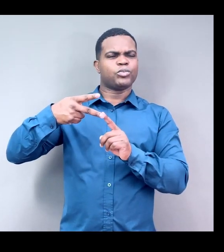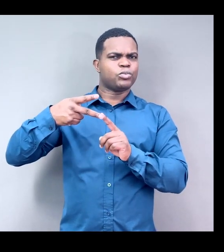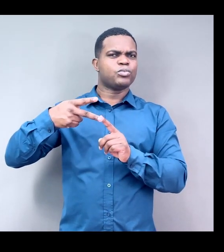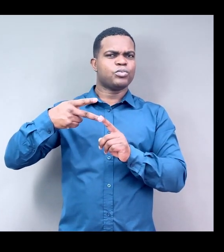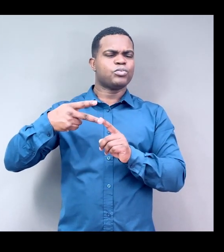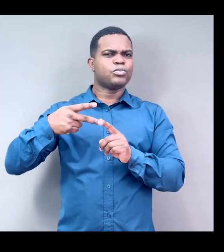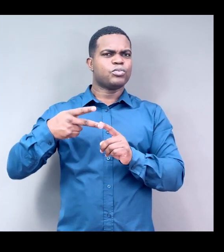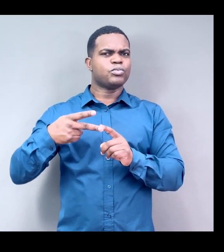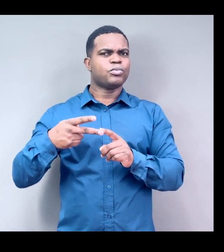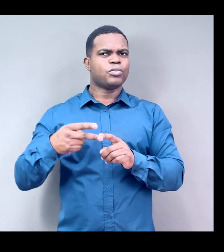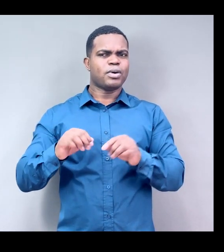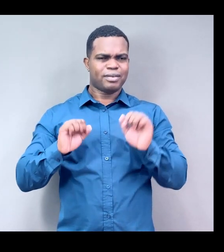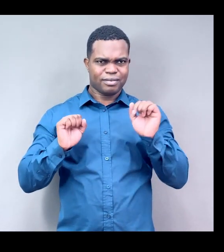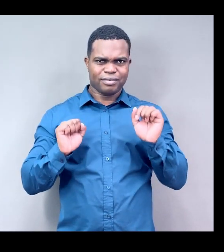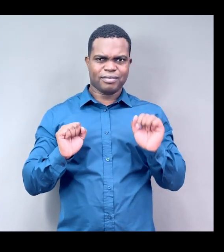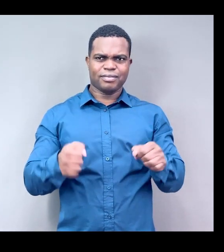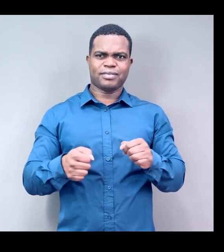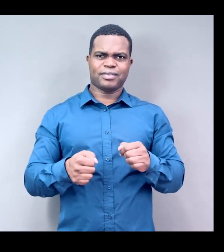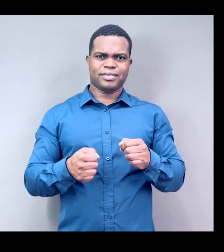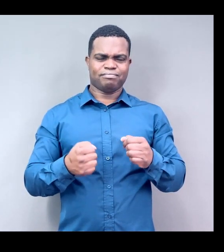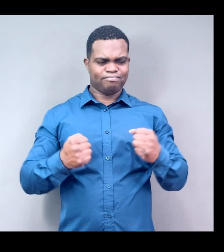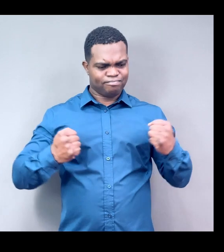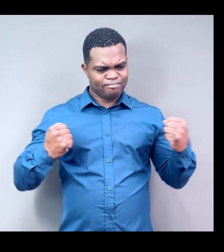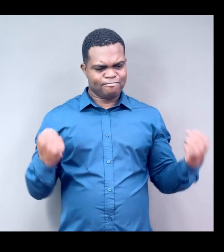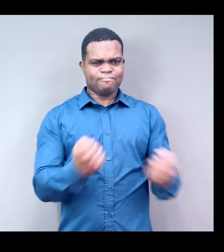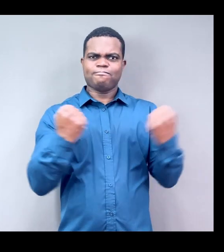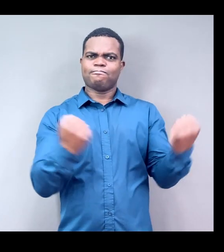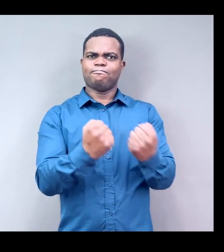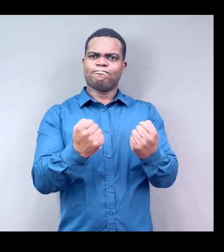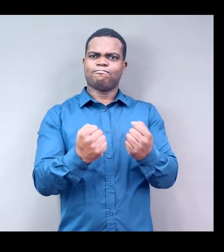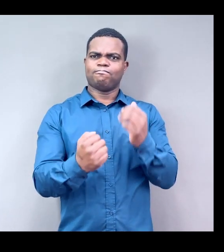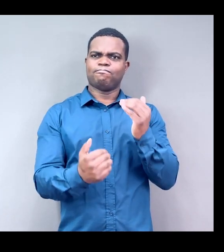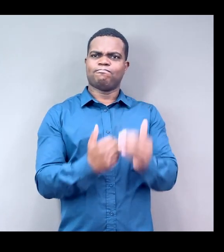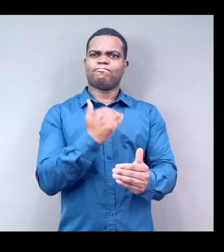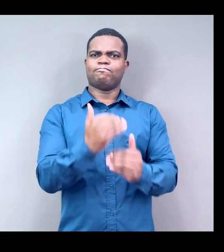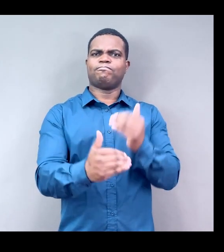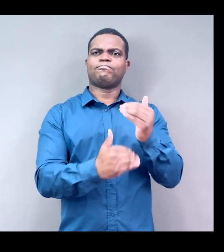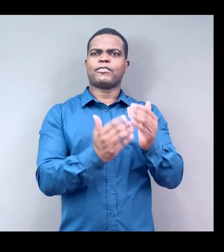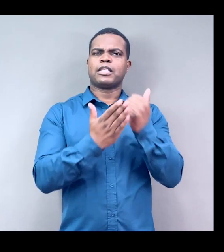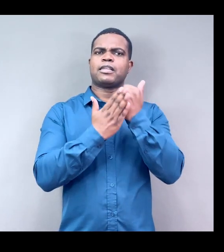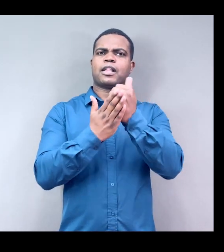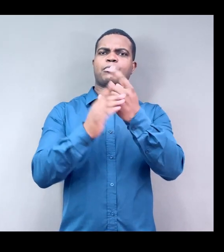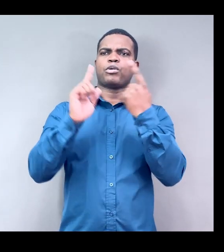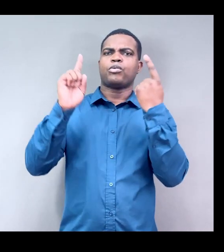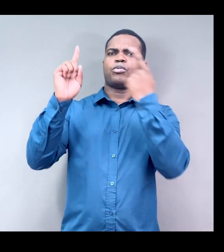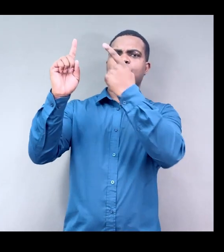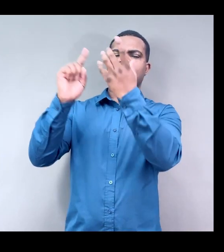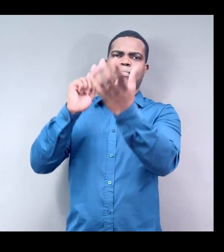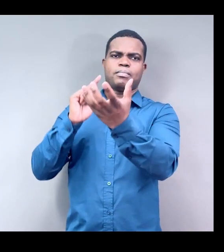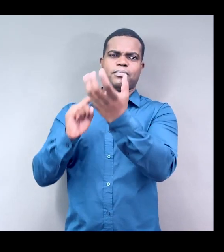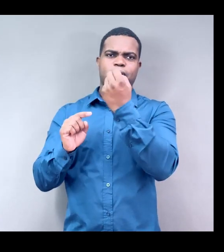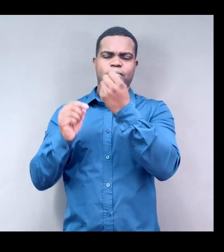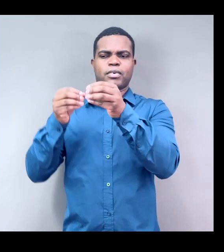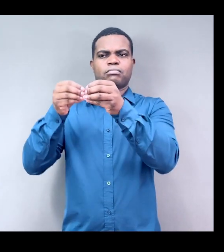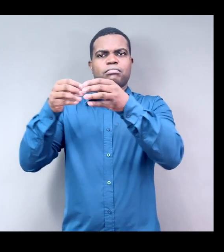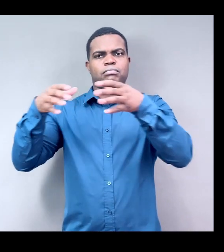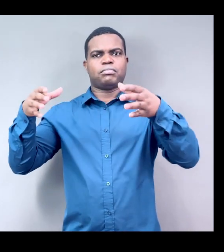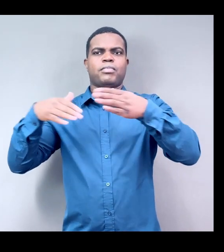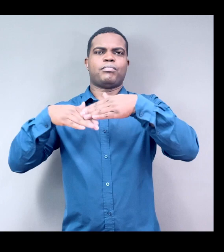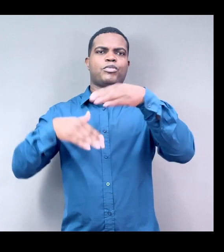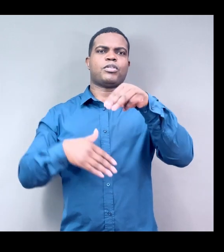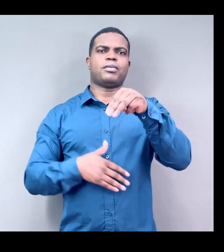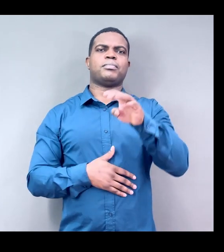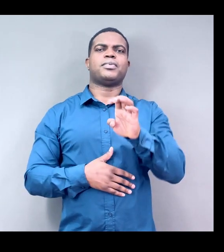this objective, you would say that it is looking like an actionable step that will